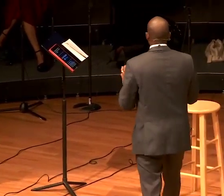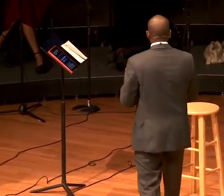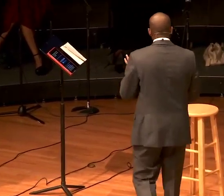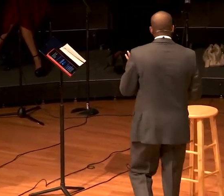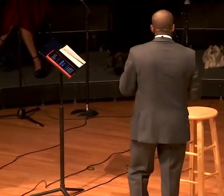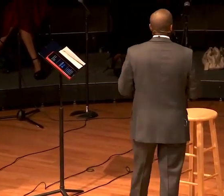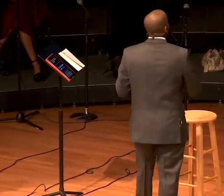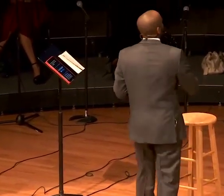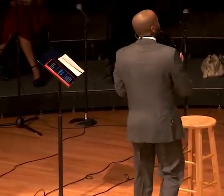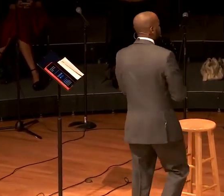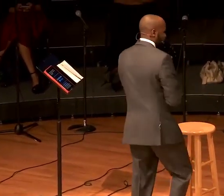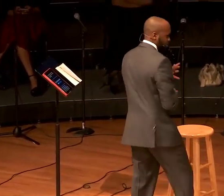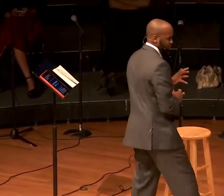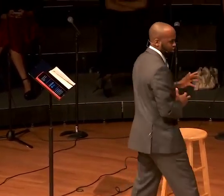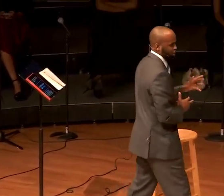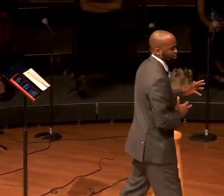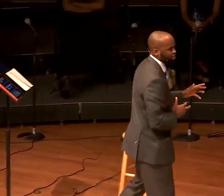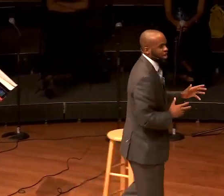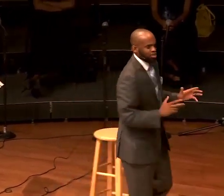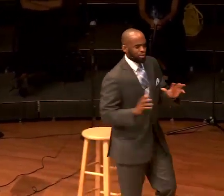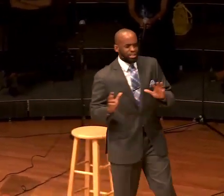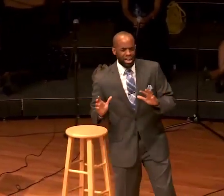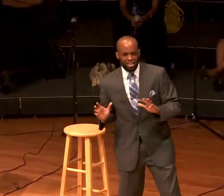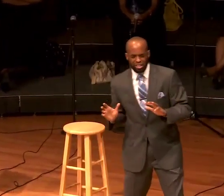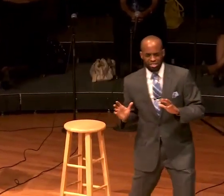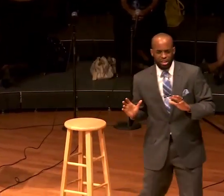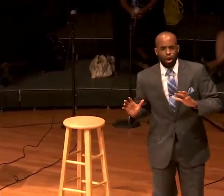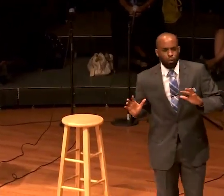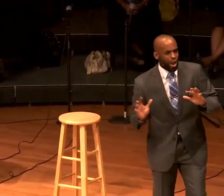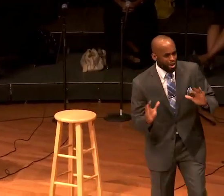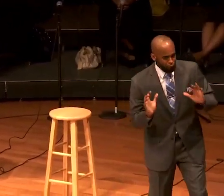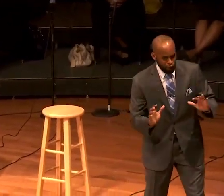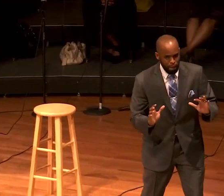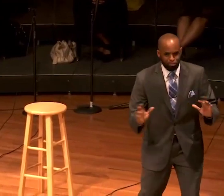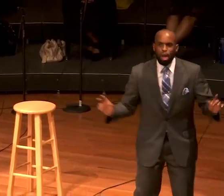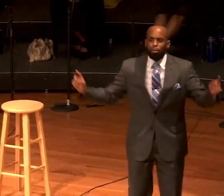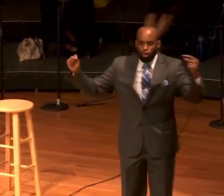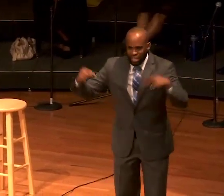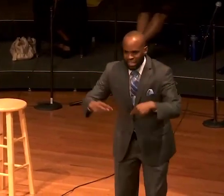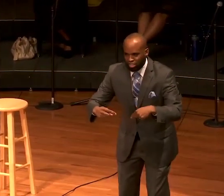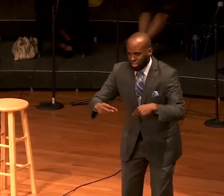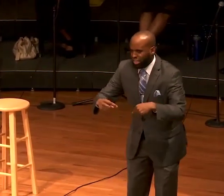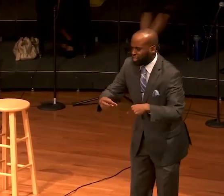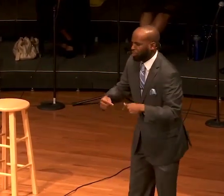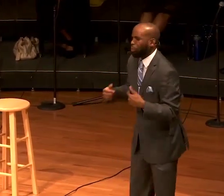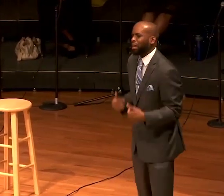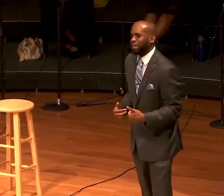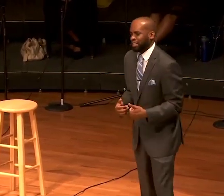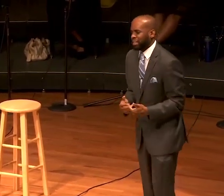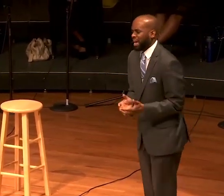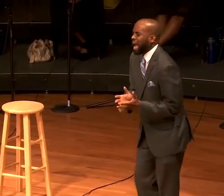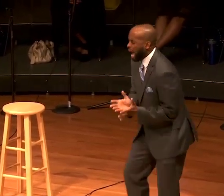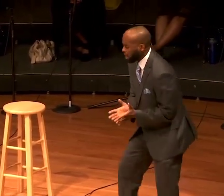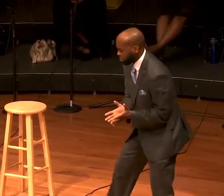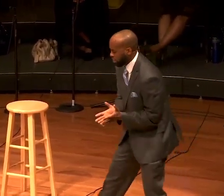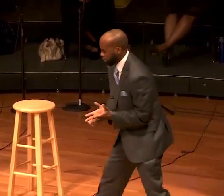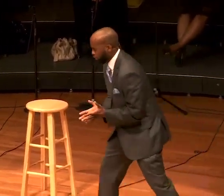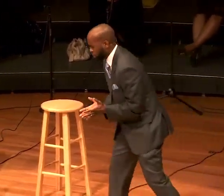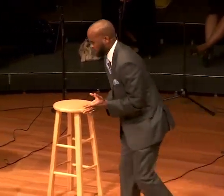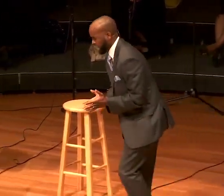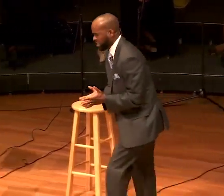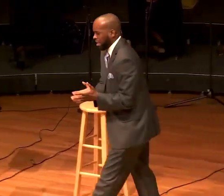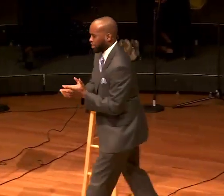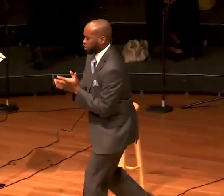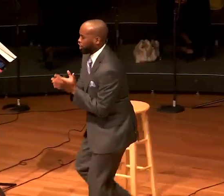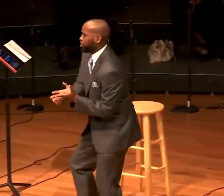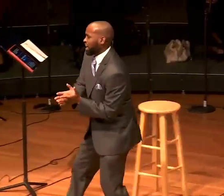changes the motivation and the focus of the church. So he changes it away from pouring into each other. Why do I say that? Acts chapter